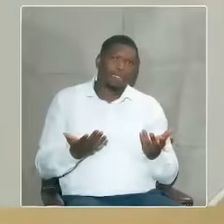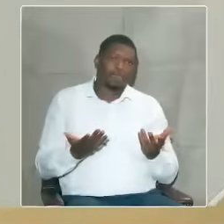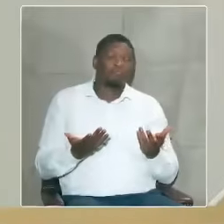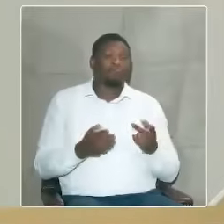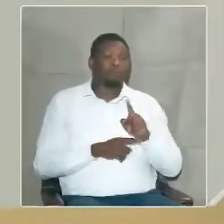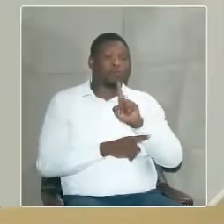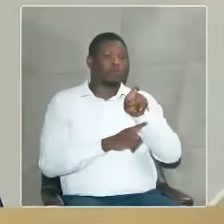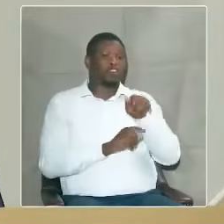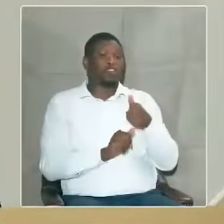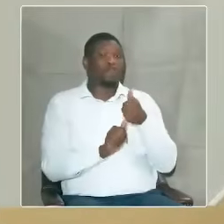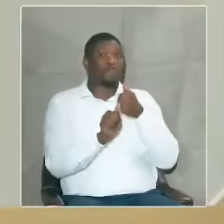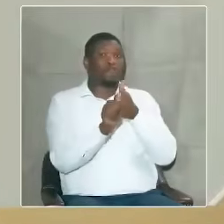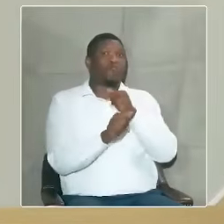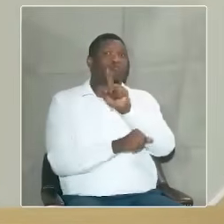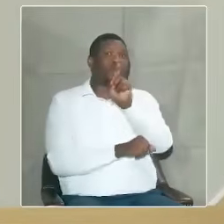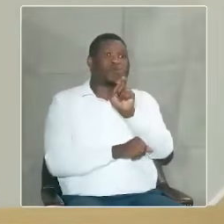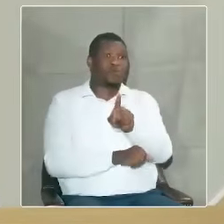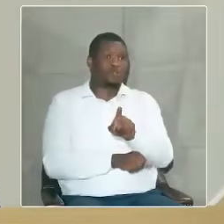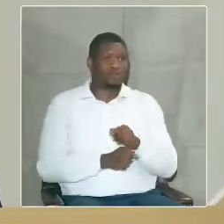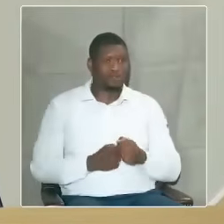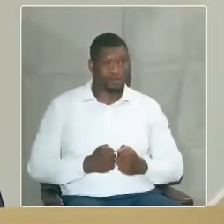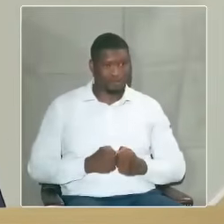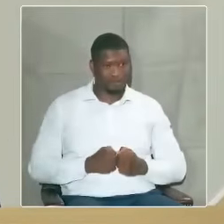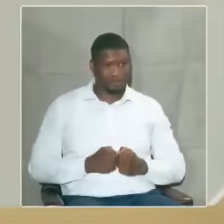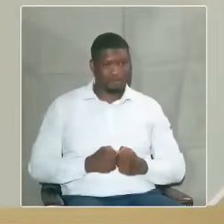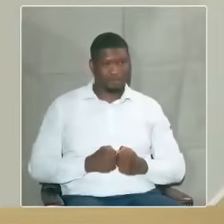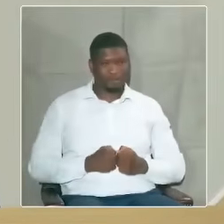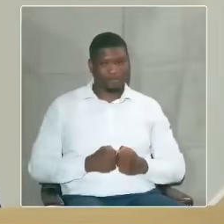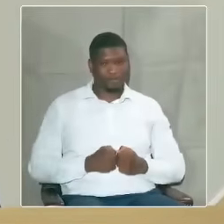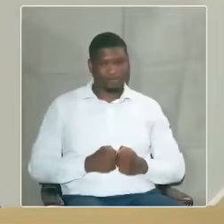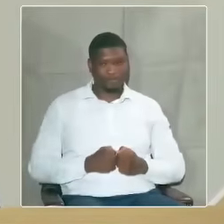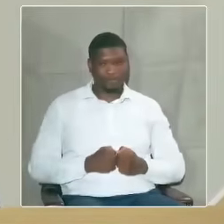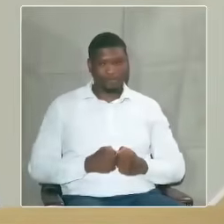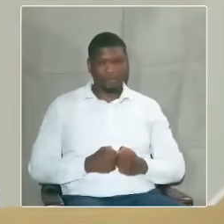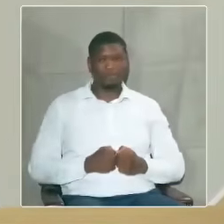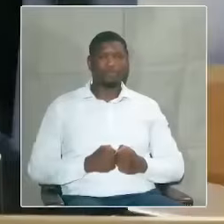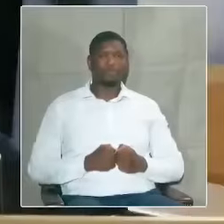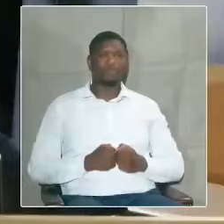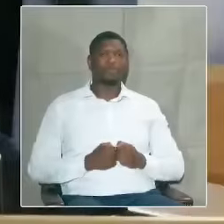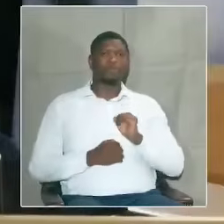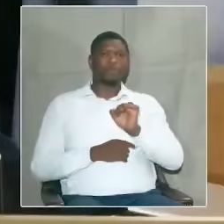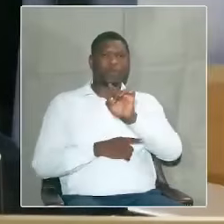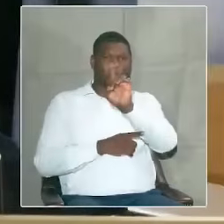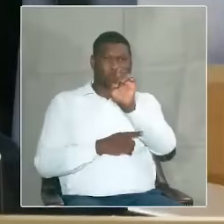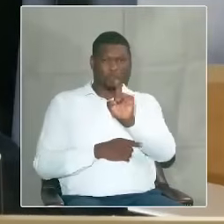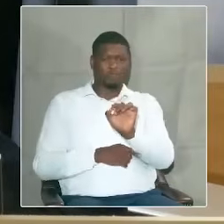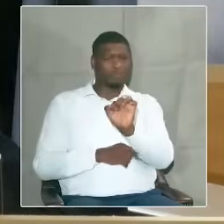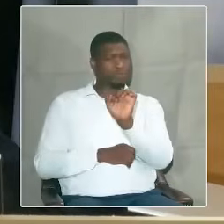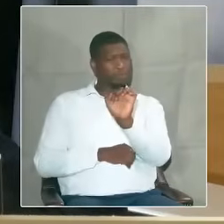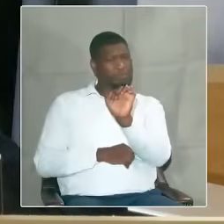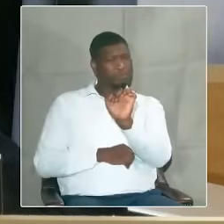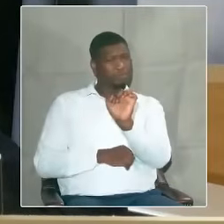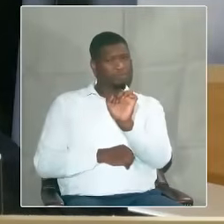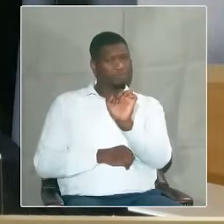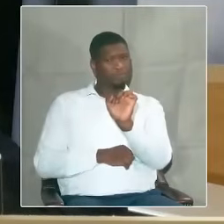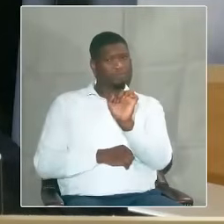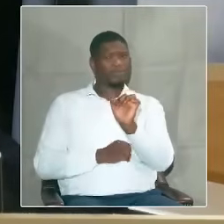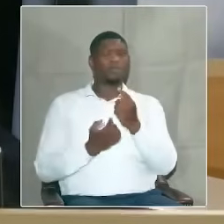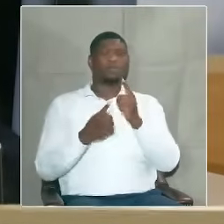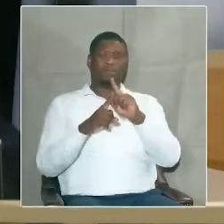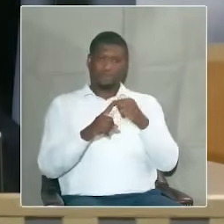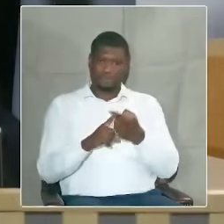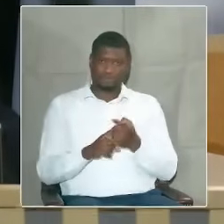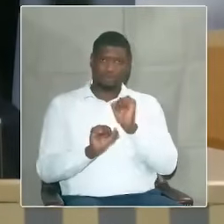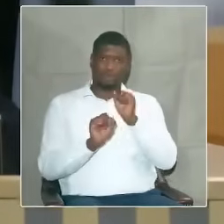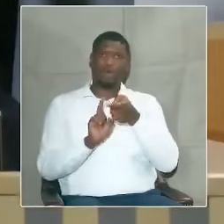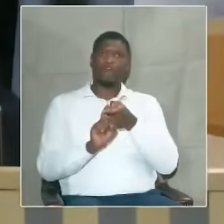follow-up to your discussion with the chair, what is available to you, whether from